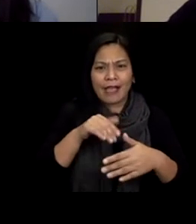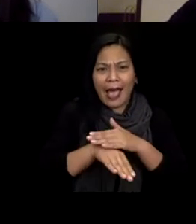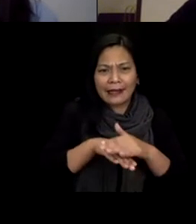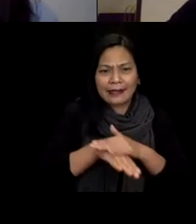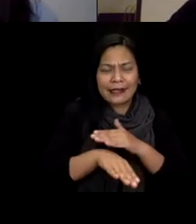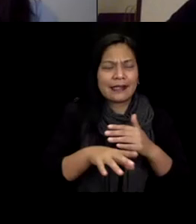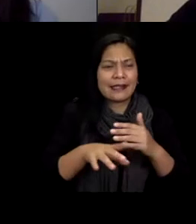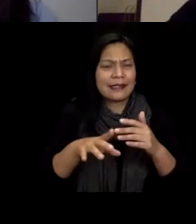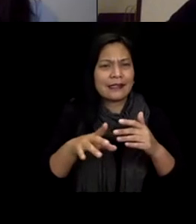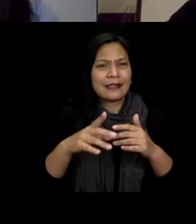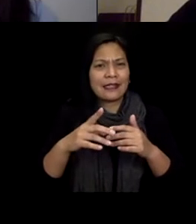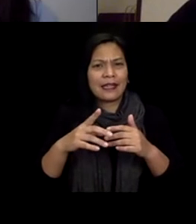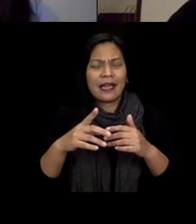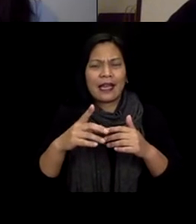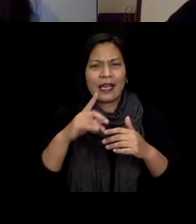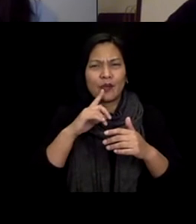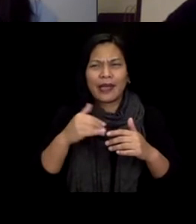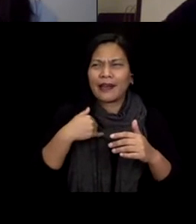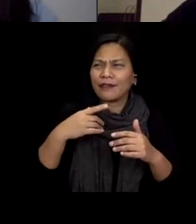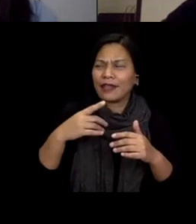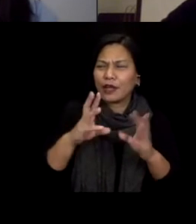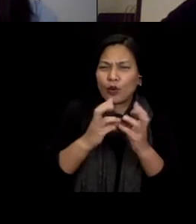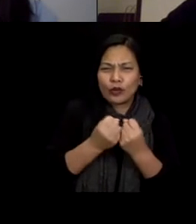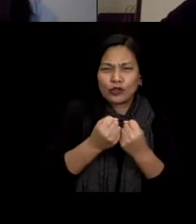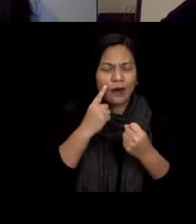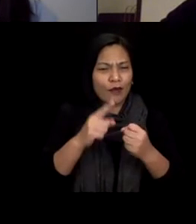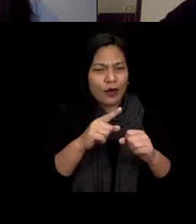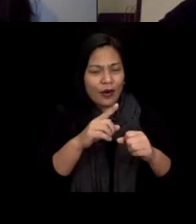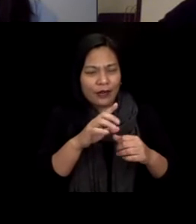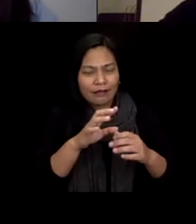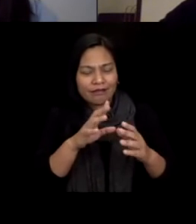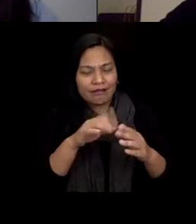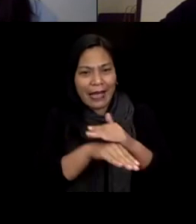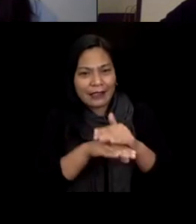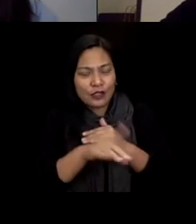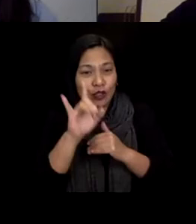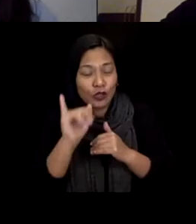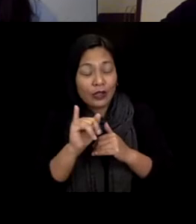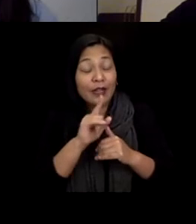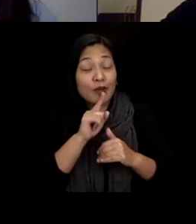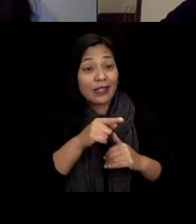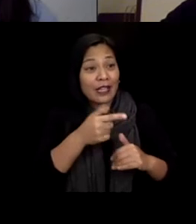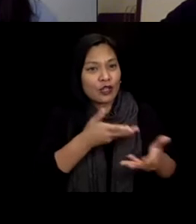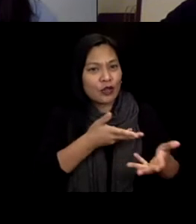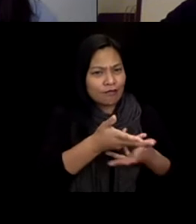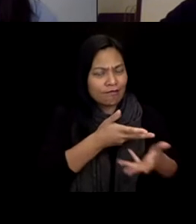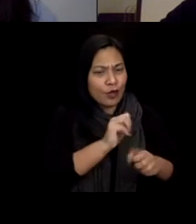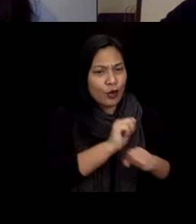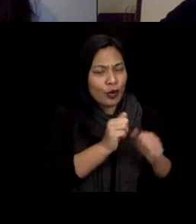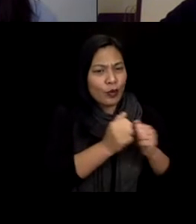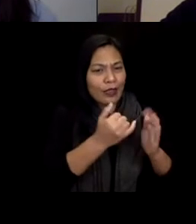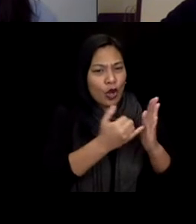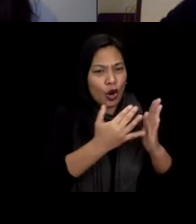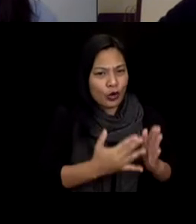workshop that feels too formal. Like, I think it's kind of a one-on-one where you work with the artist to think through accessibility and kind of